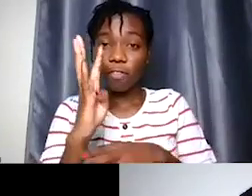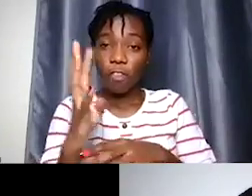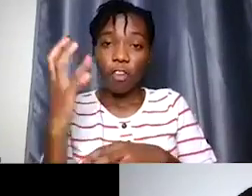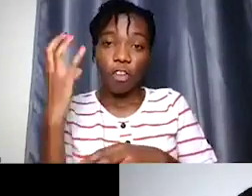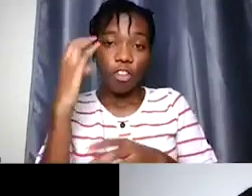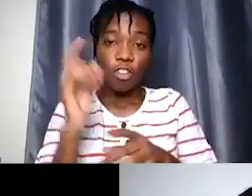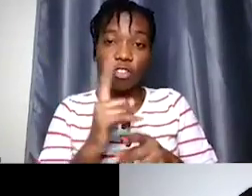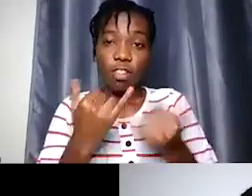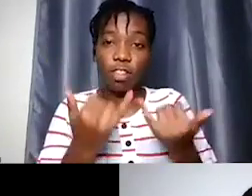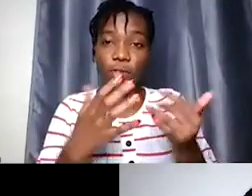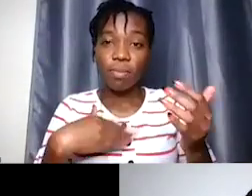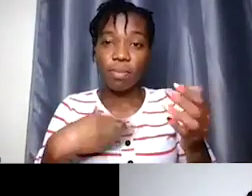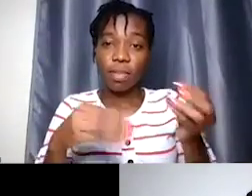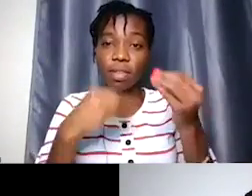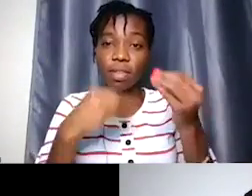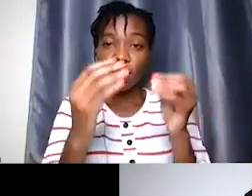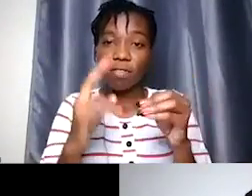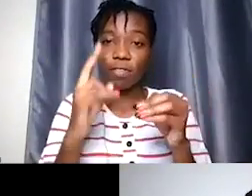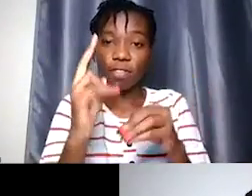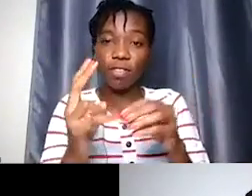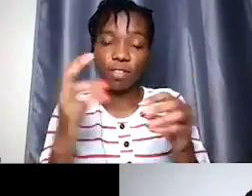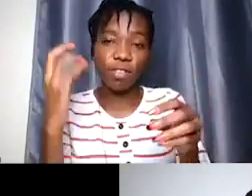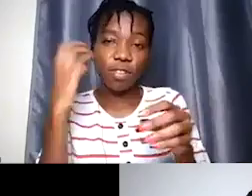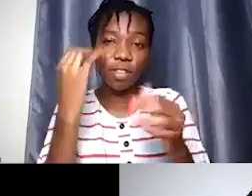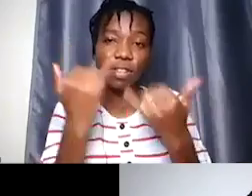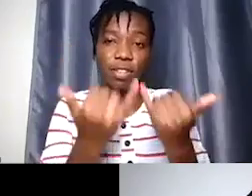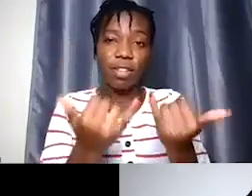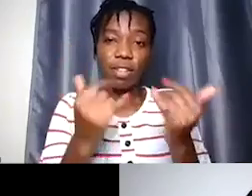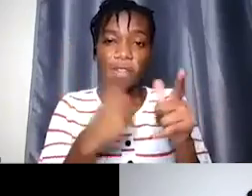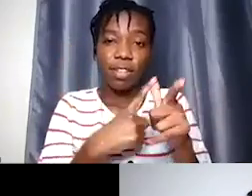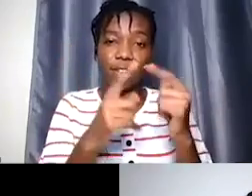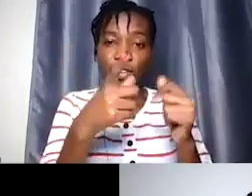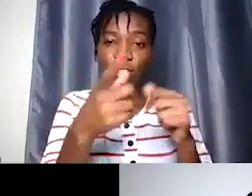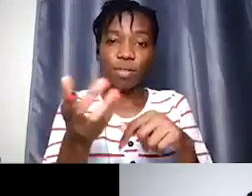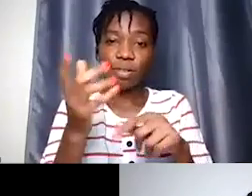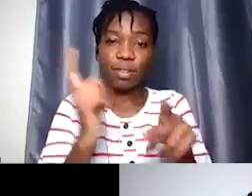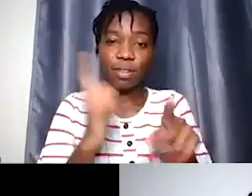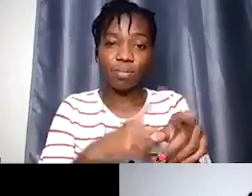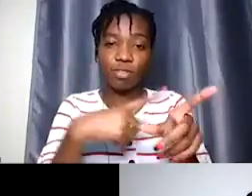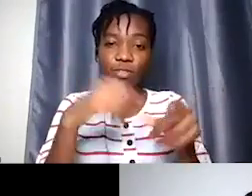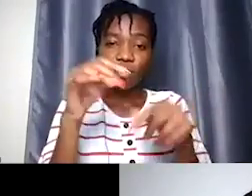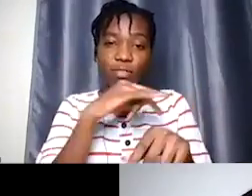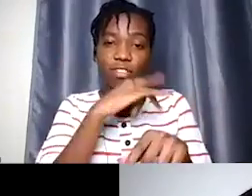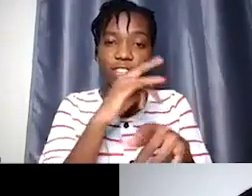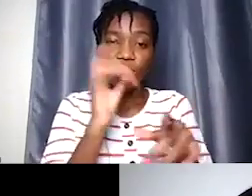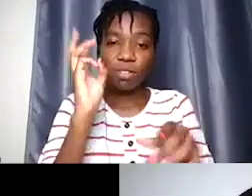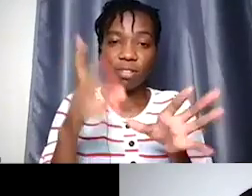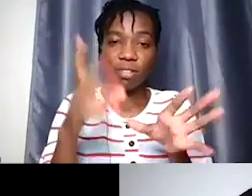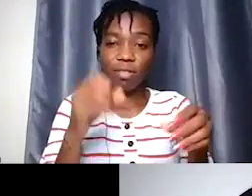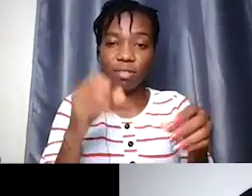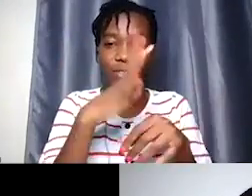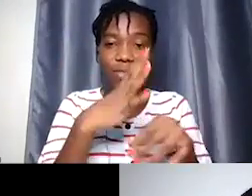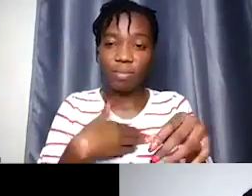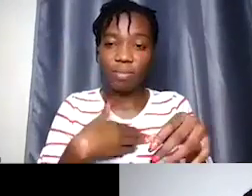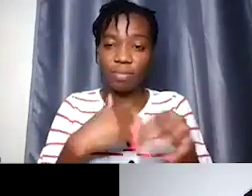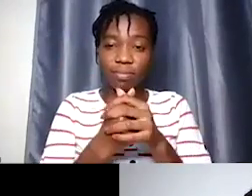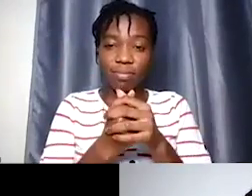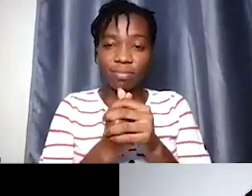Sikia, Frank, you Brian. Then when I come to Uganda, you'll take me to downtown. Anyway, so Frank, your parting